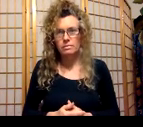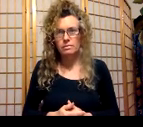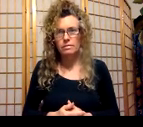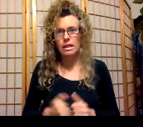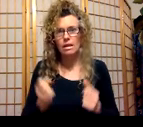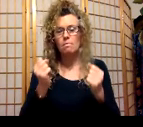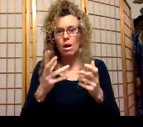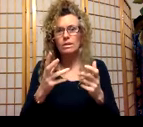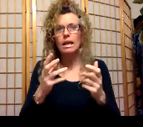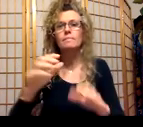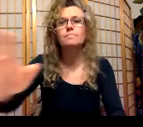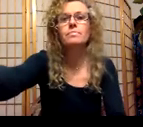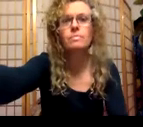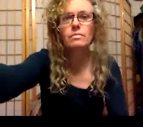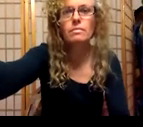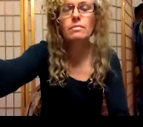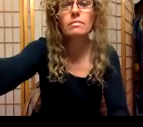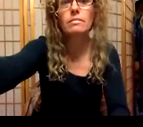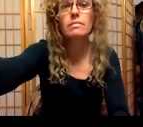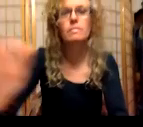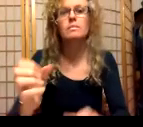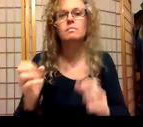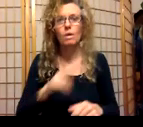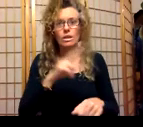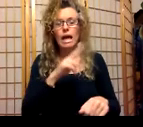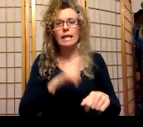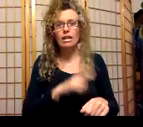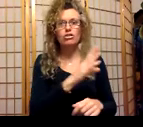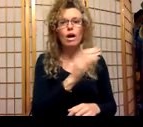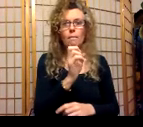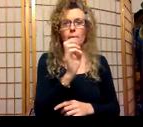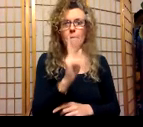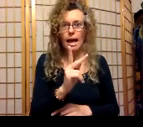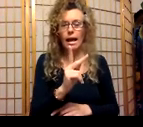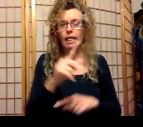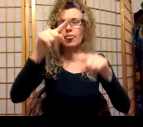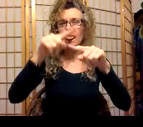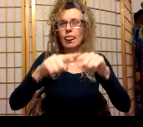The multinationals and banks have become the dominant players in this world.